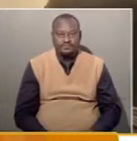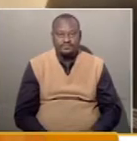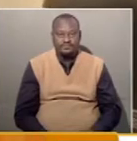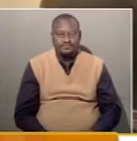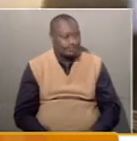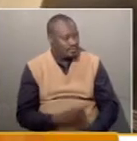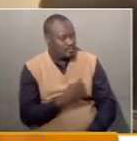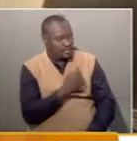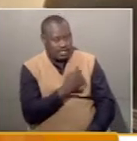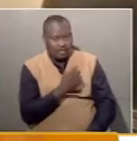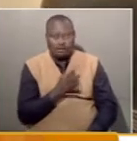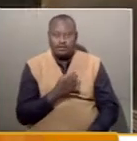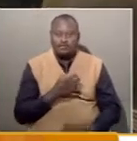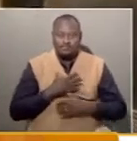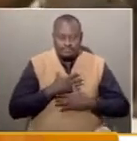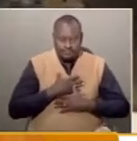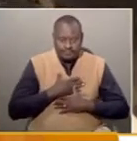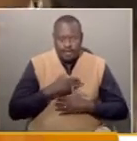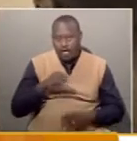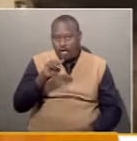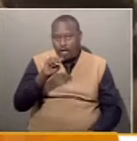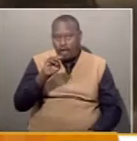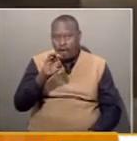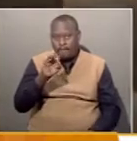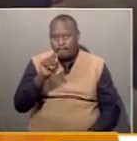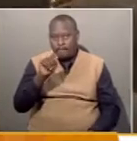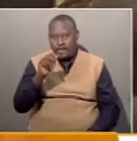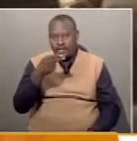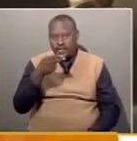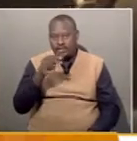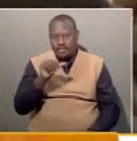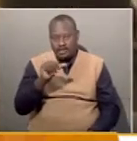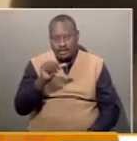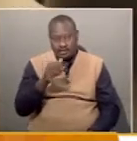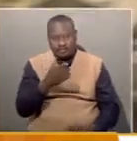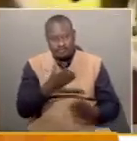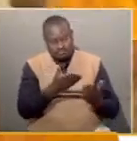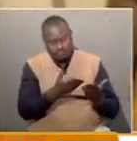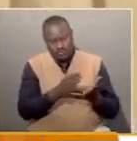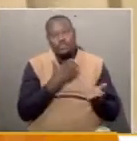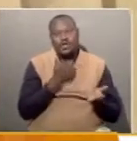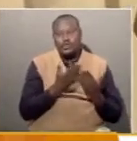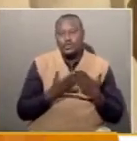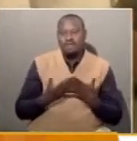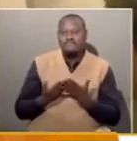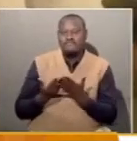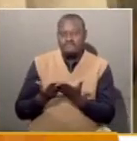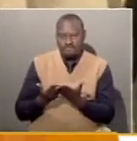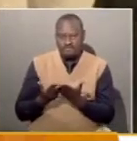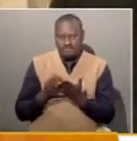Mehta to give a token